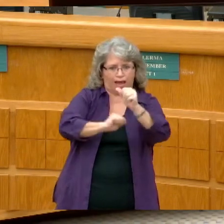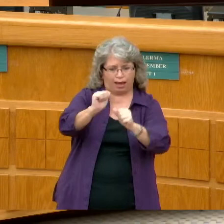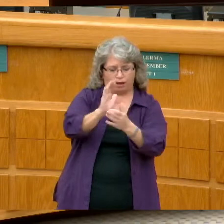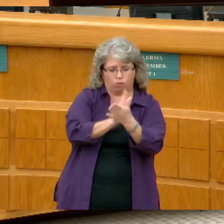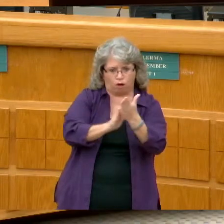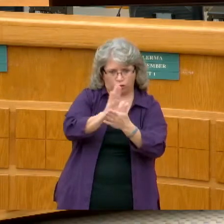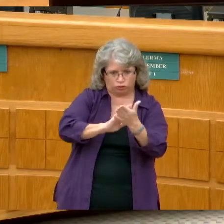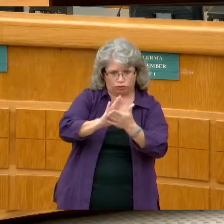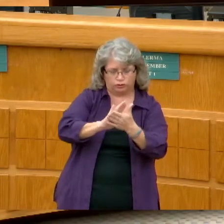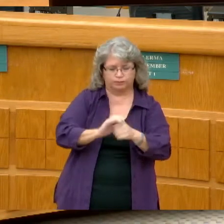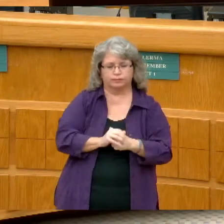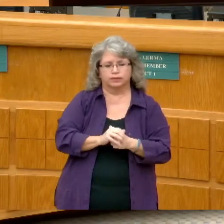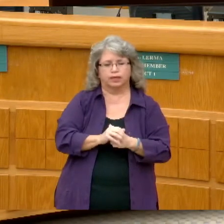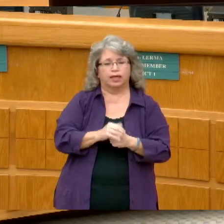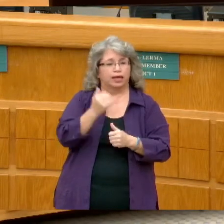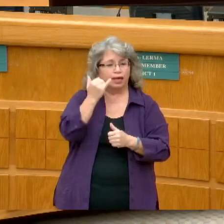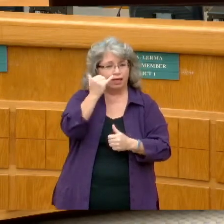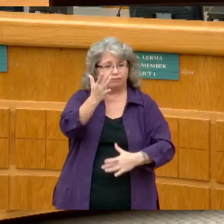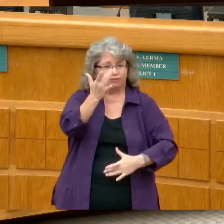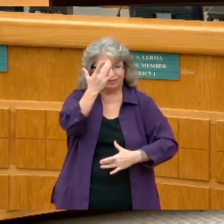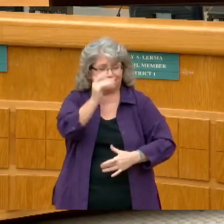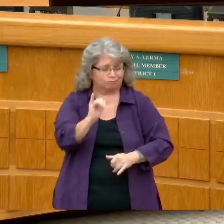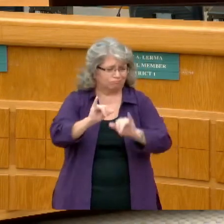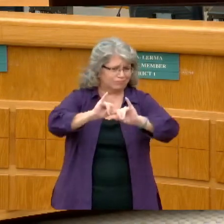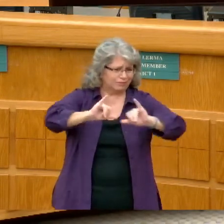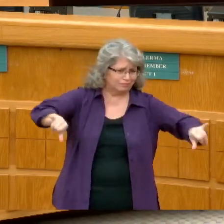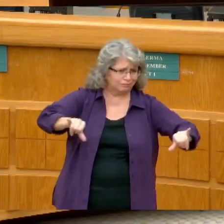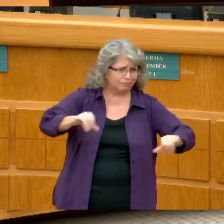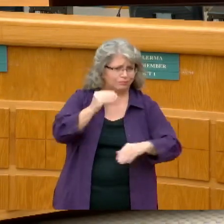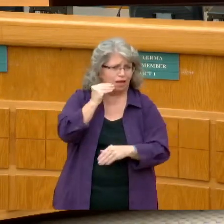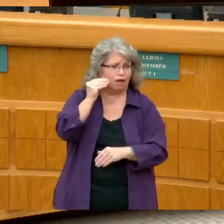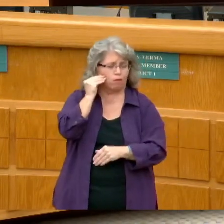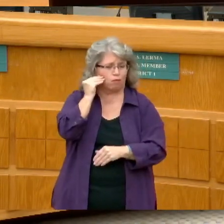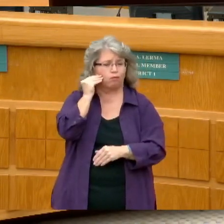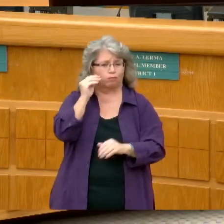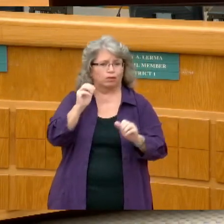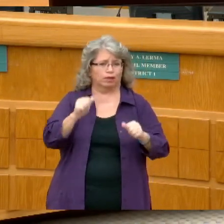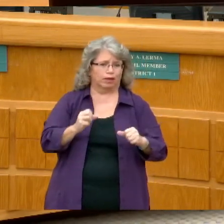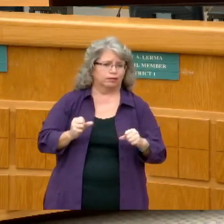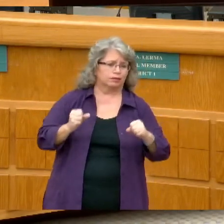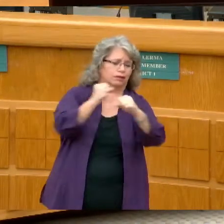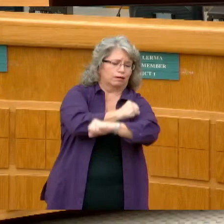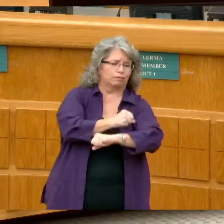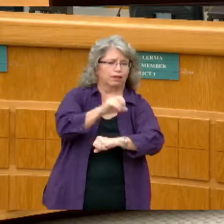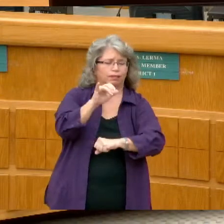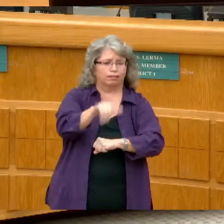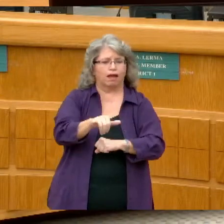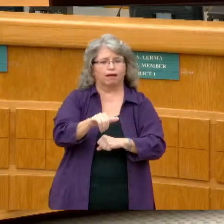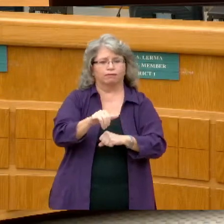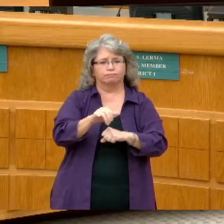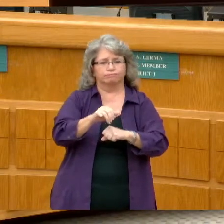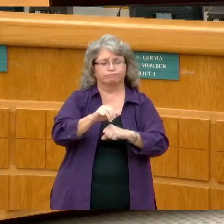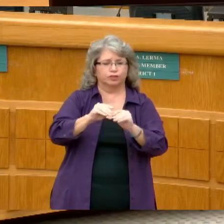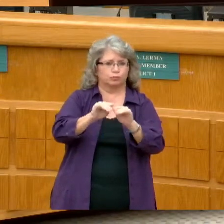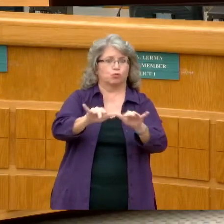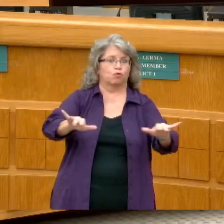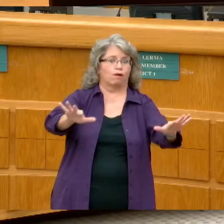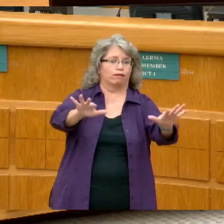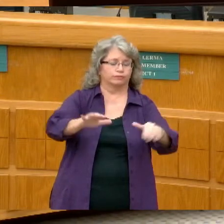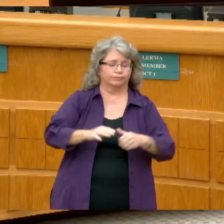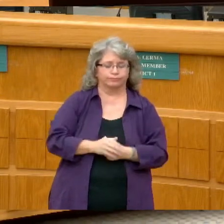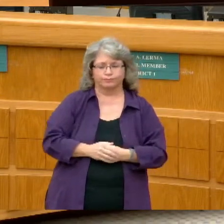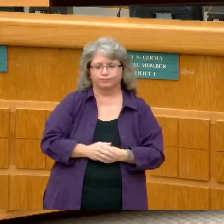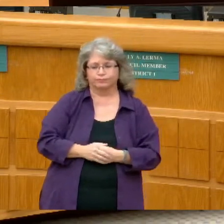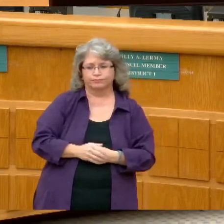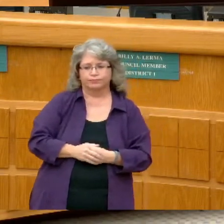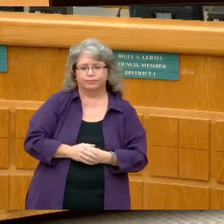home when sick as effective ways to combat the virus from spreading. I'm sure you all will hear more